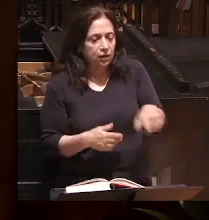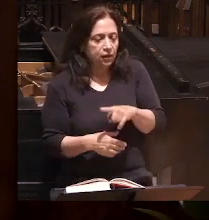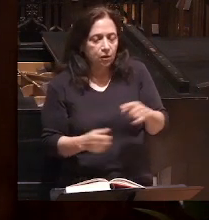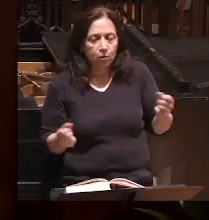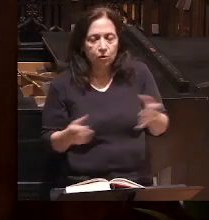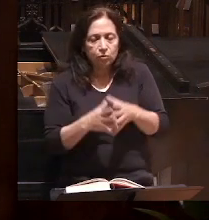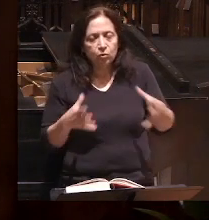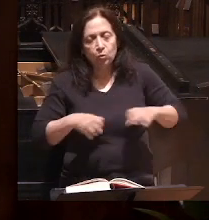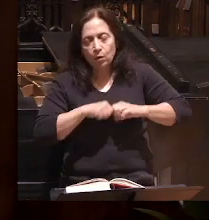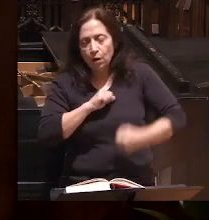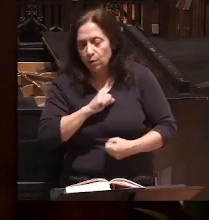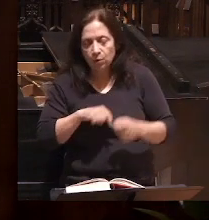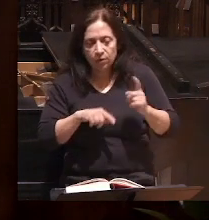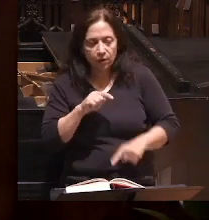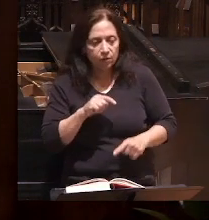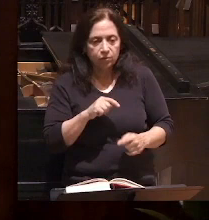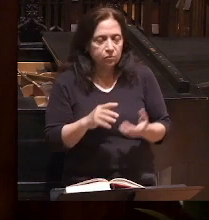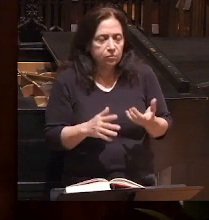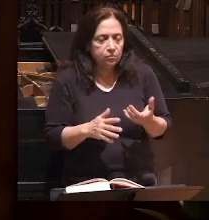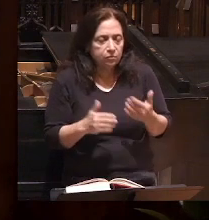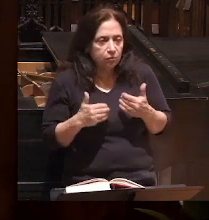too heartbroken.